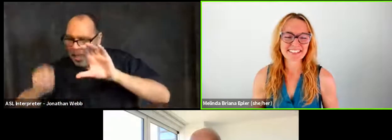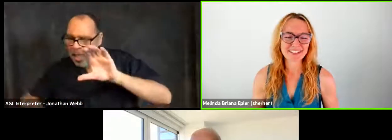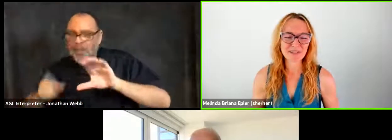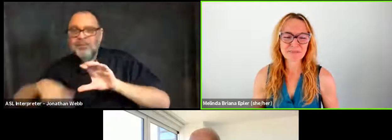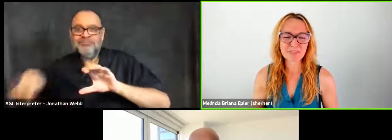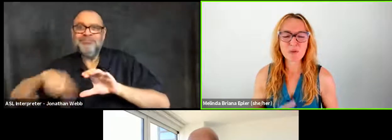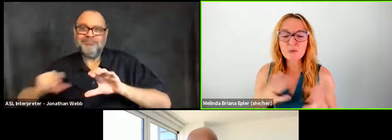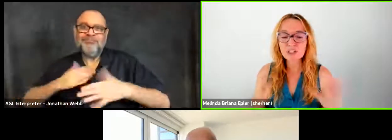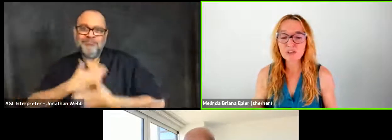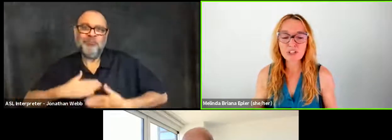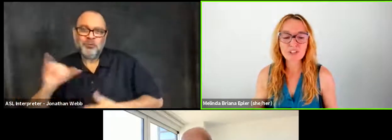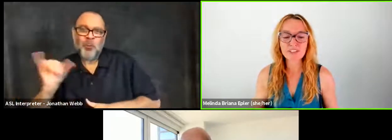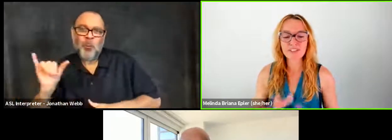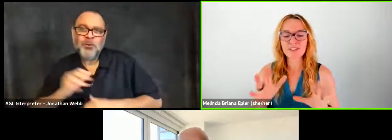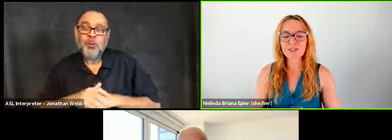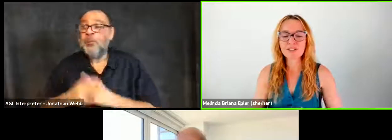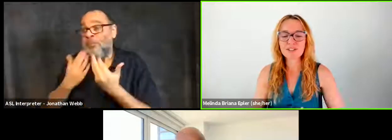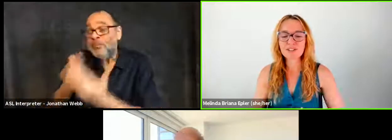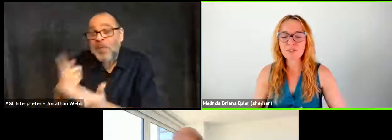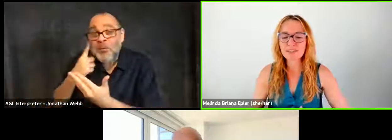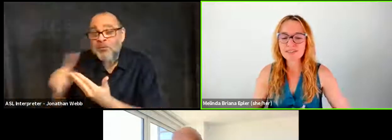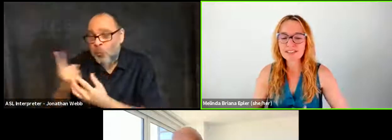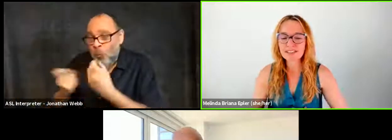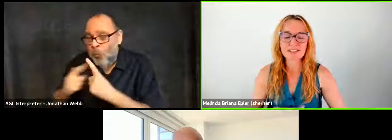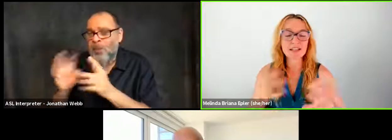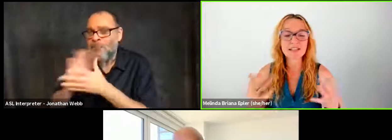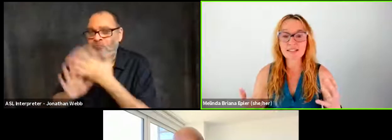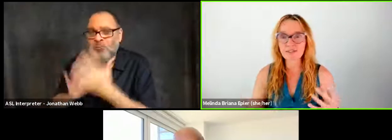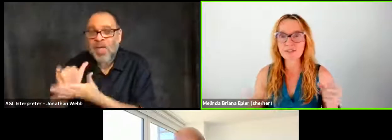Yeah. So we'll see you here Tuesday, November